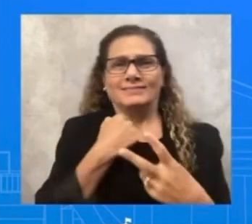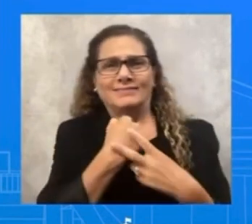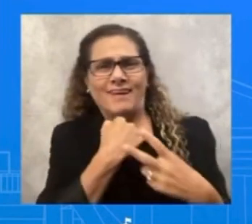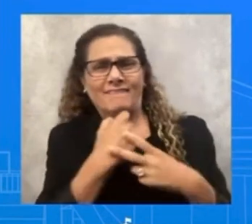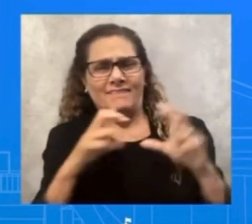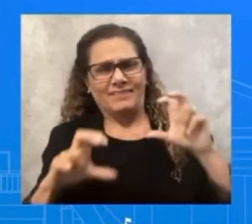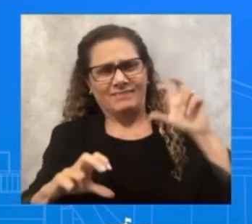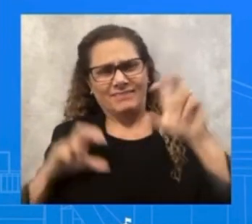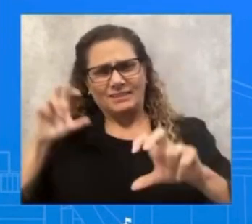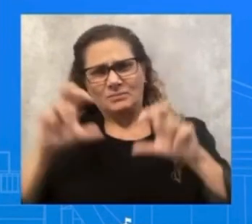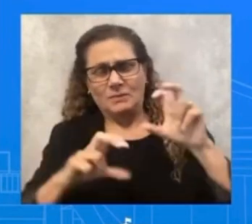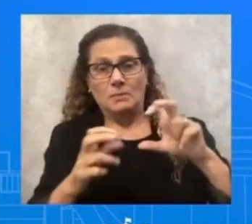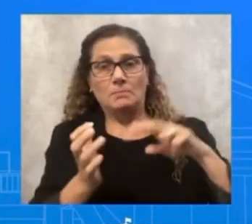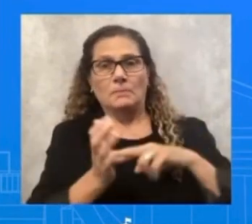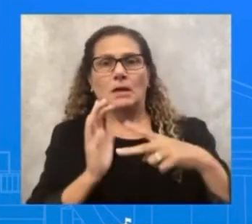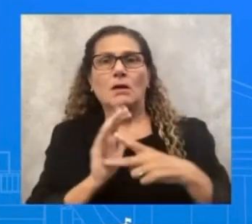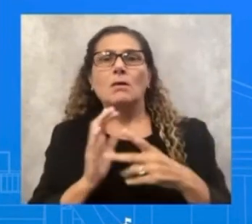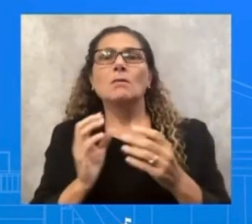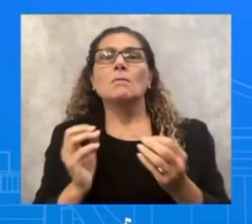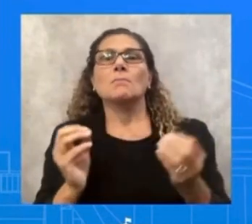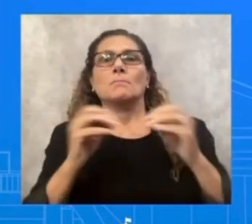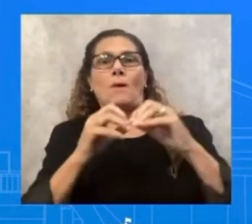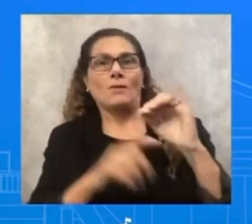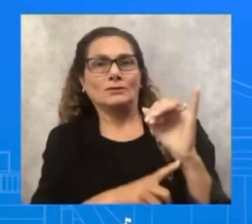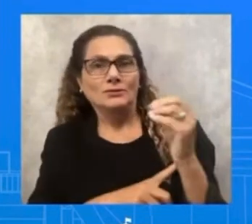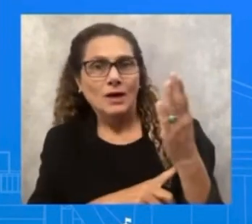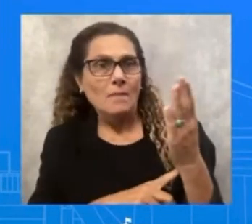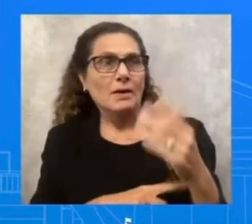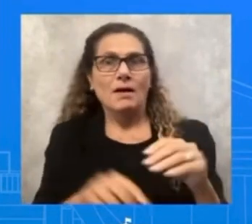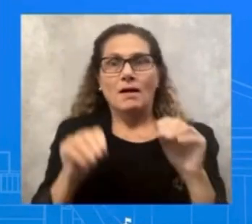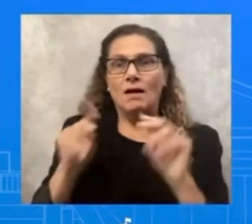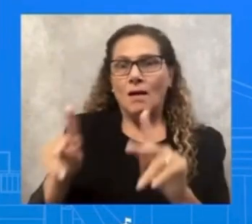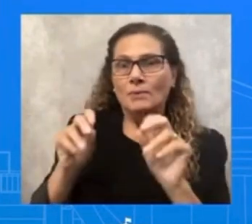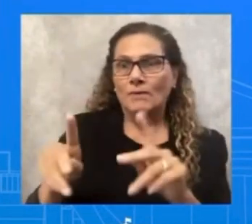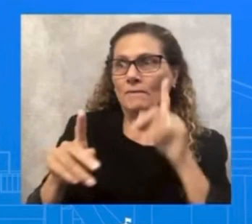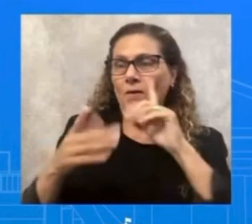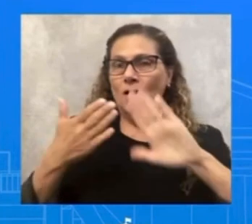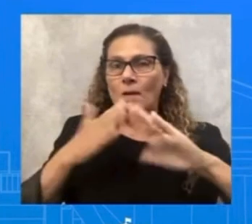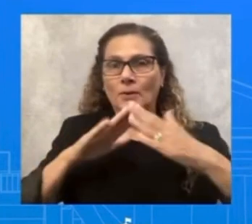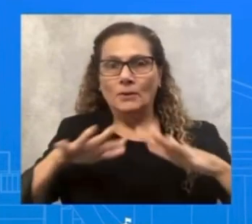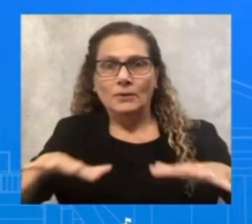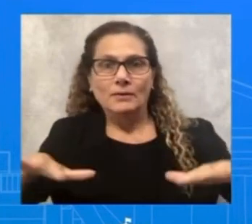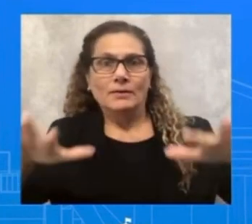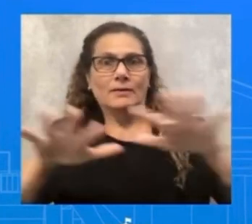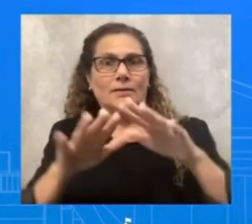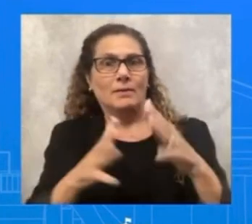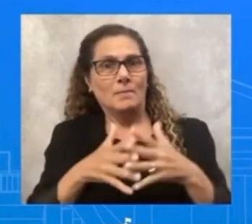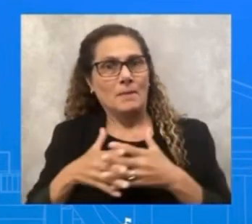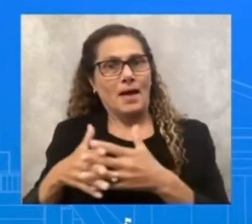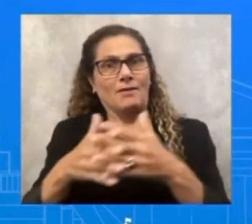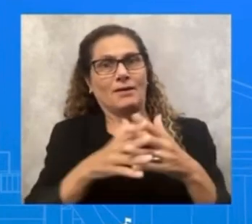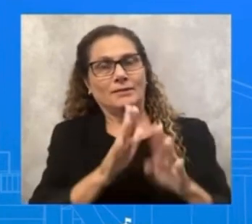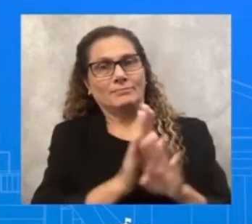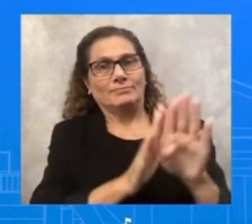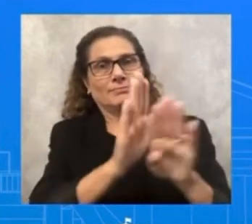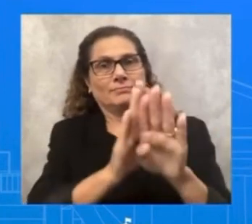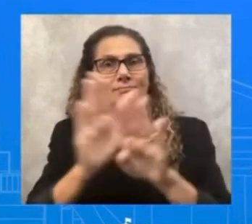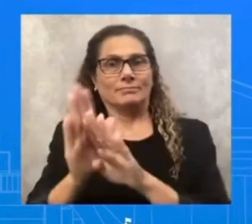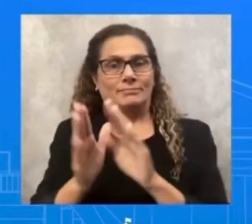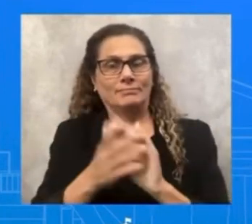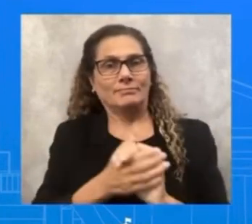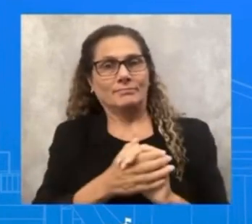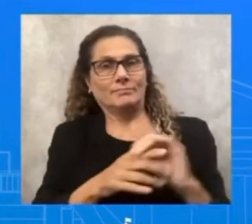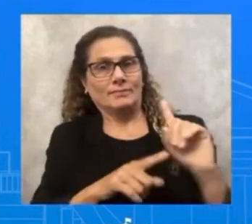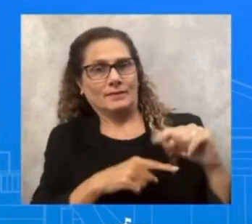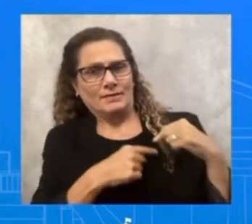economic opportunity to communities all across America. 1 year in, this historic law is advancing Bidenomics by investing